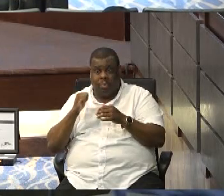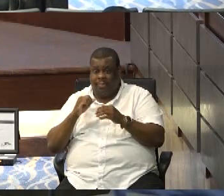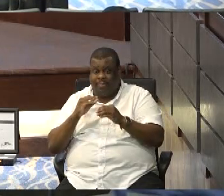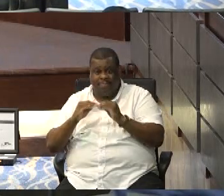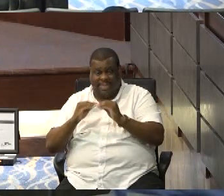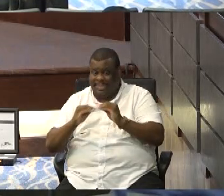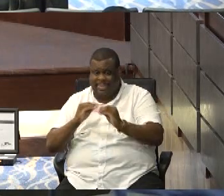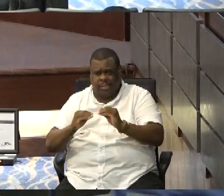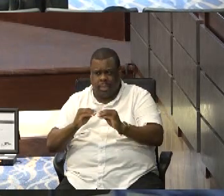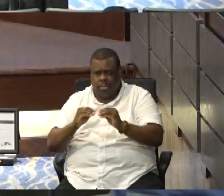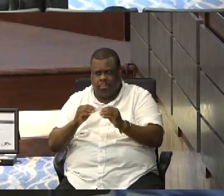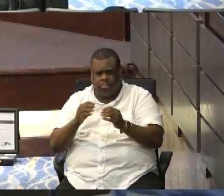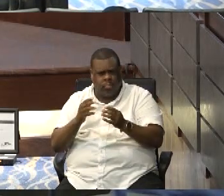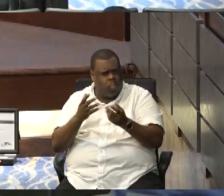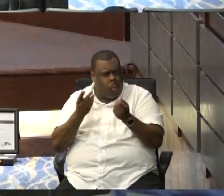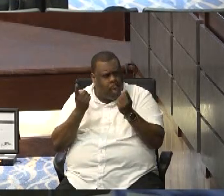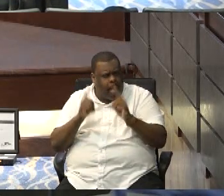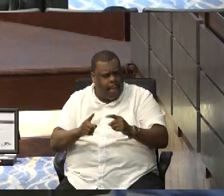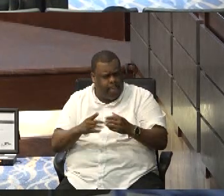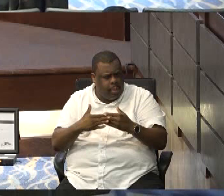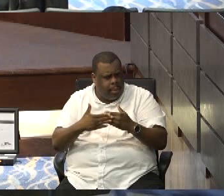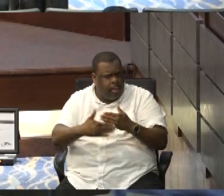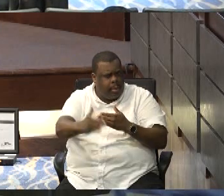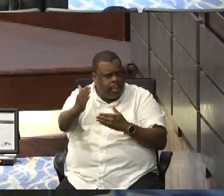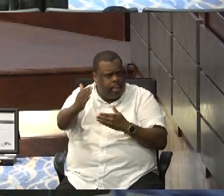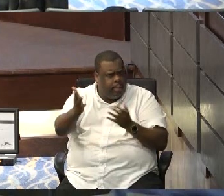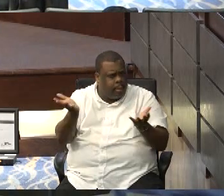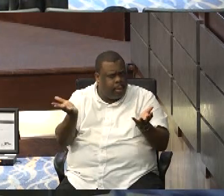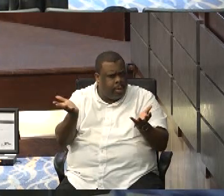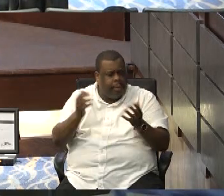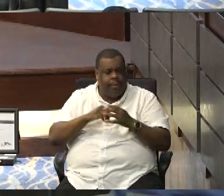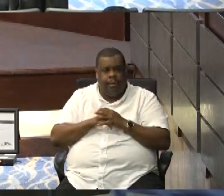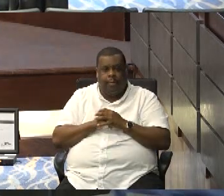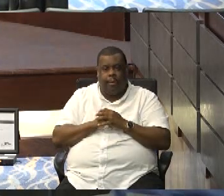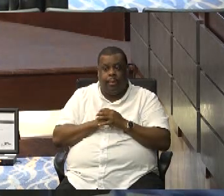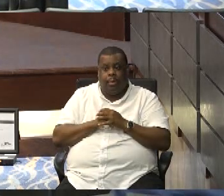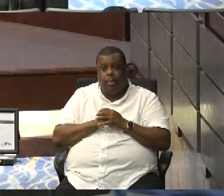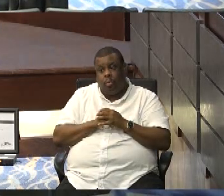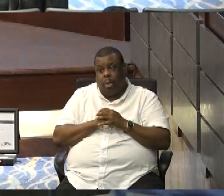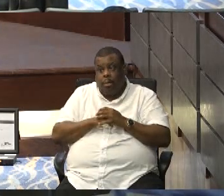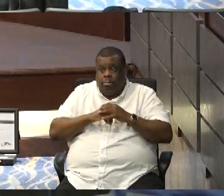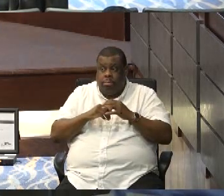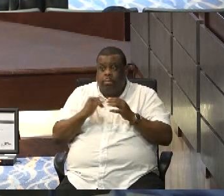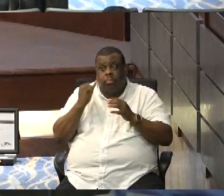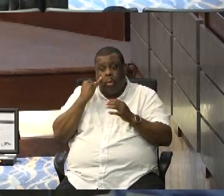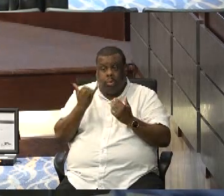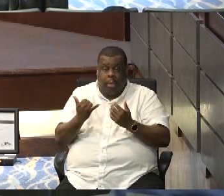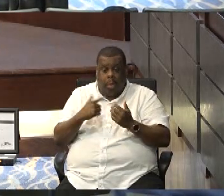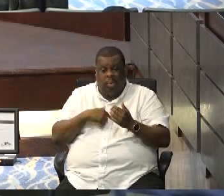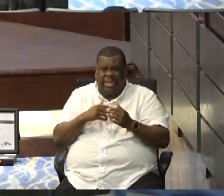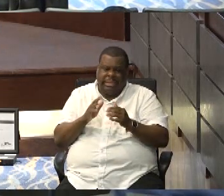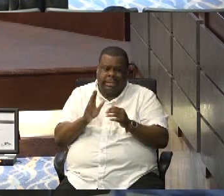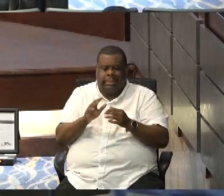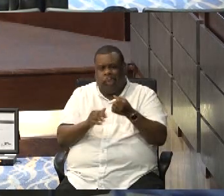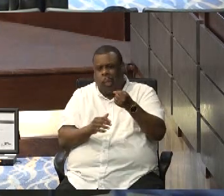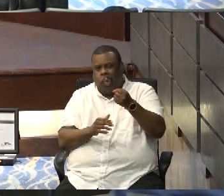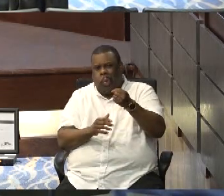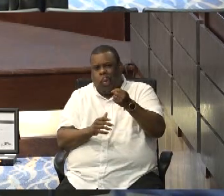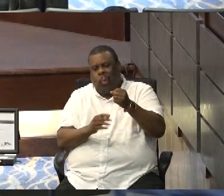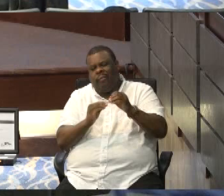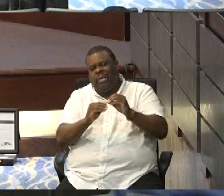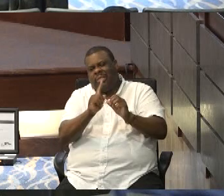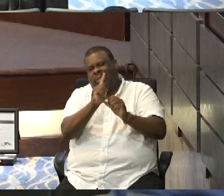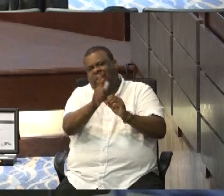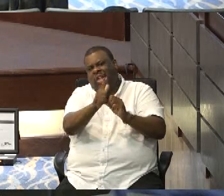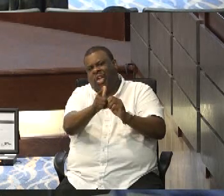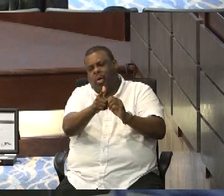The worst case scenario is we shelve this and we don't improve the way we're doing business and the way we're constructing our